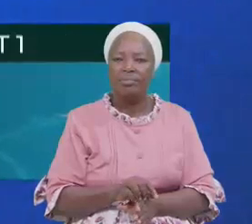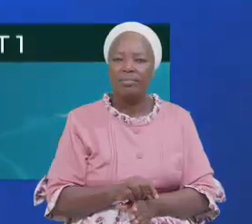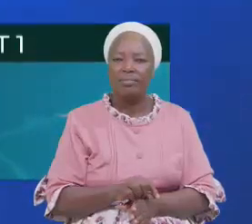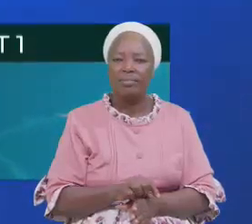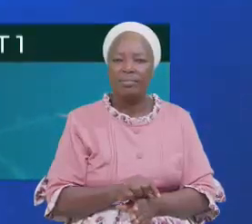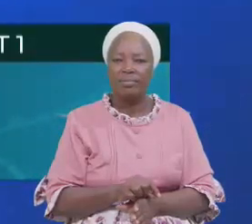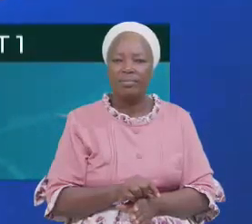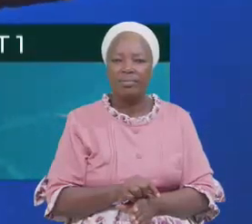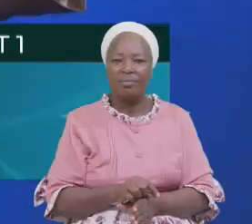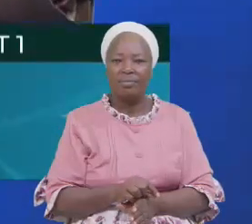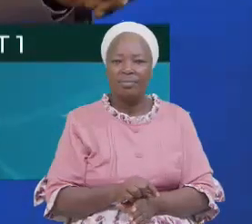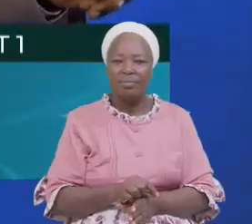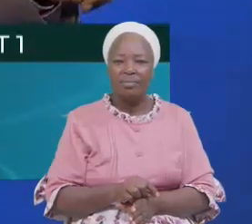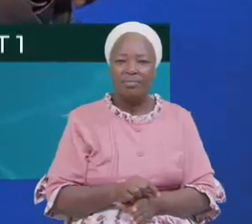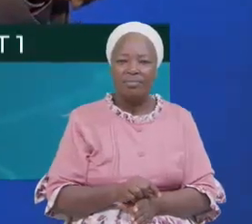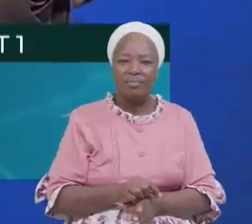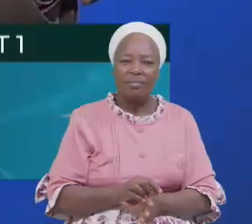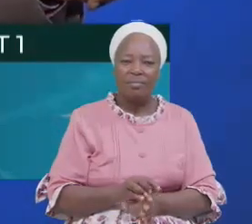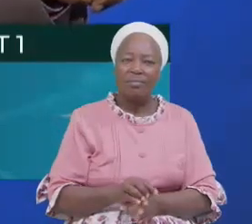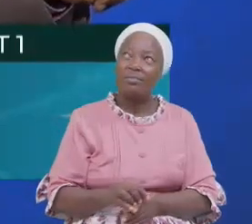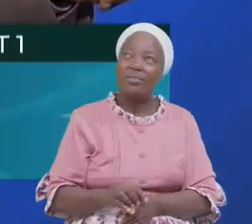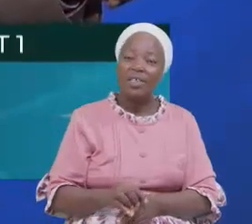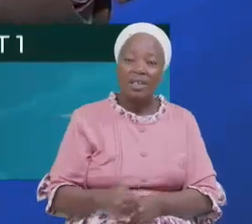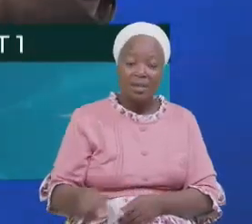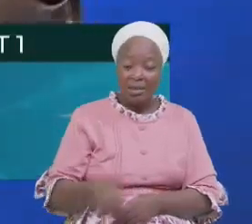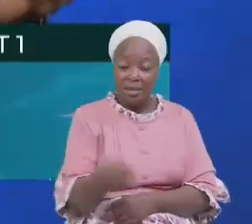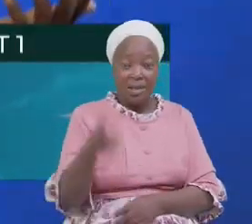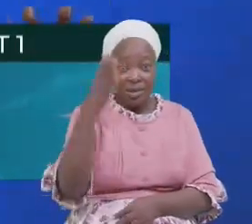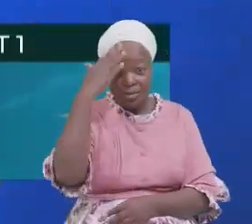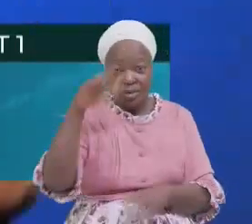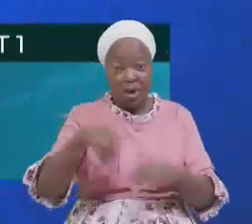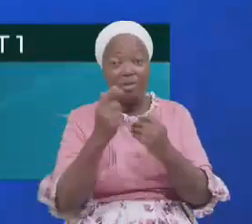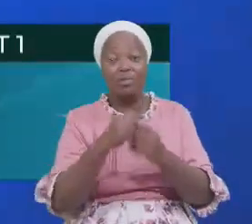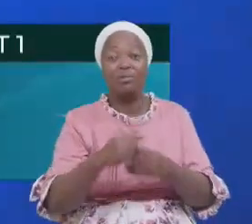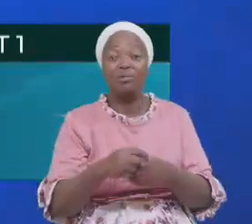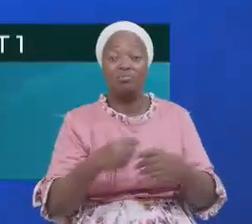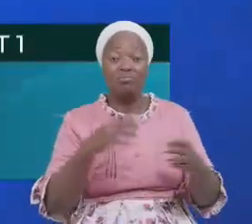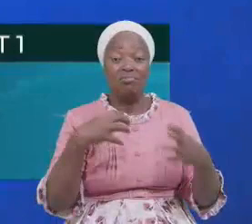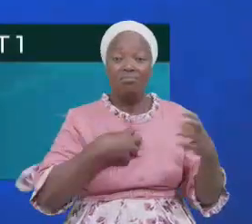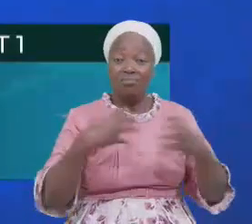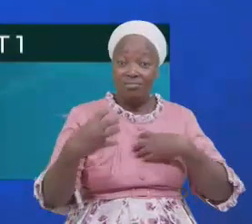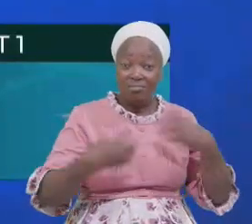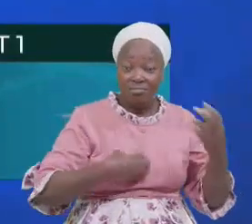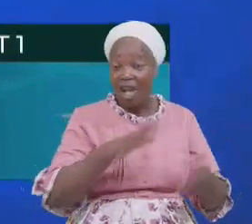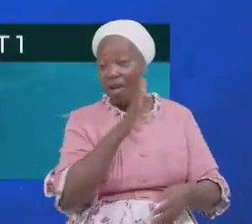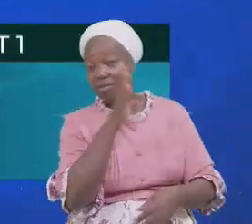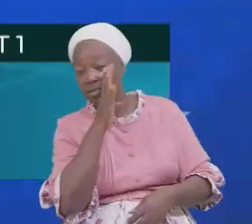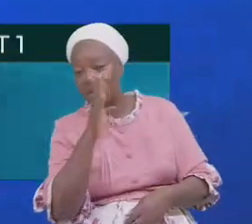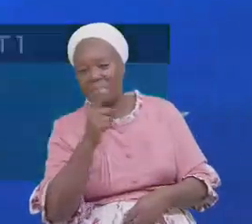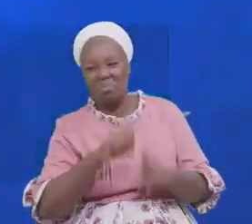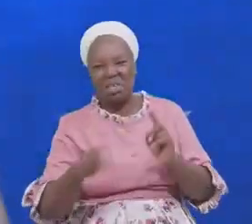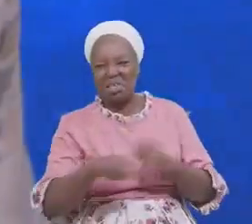They know how to criticize, they don't know how to believe.